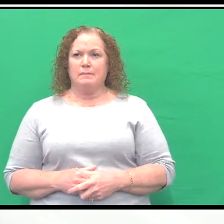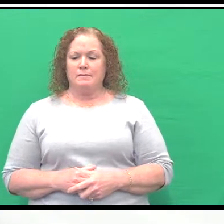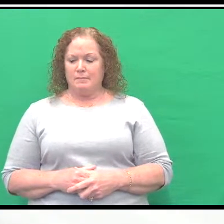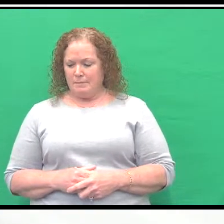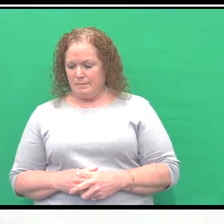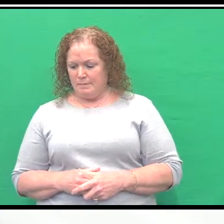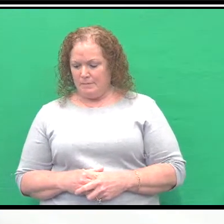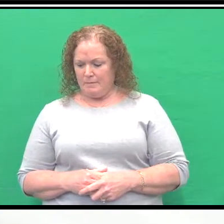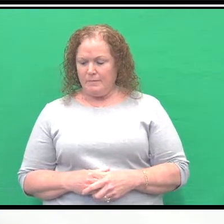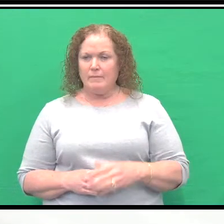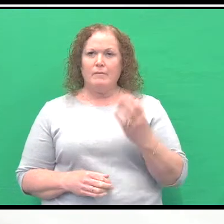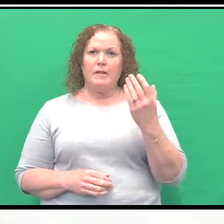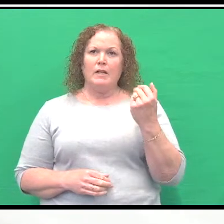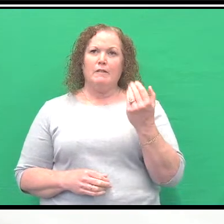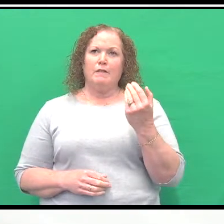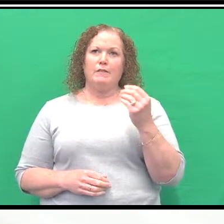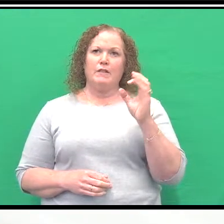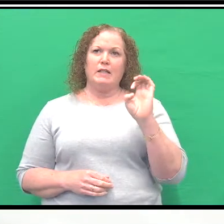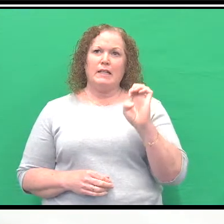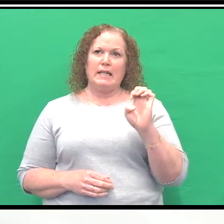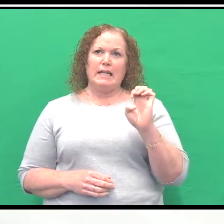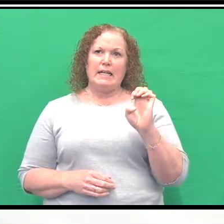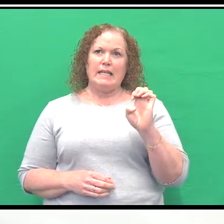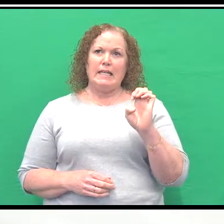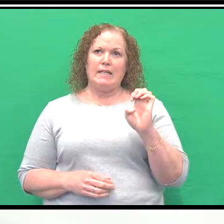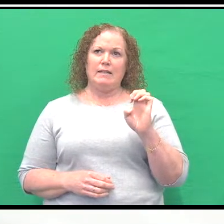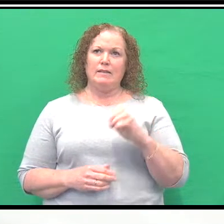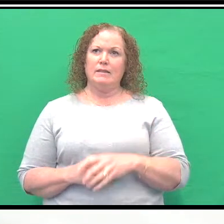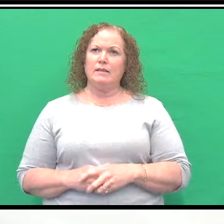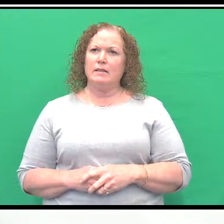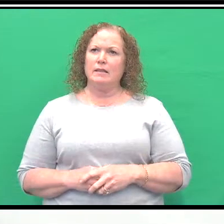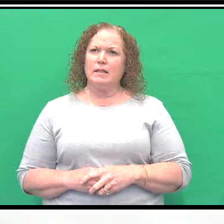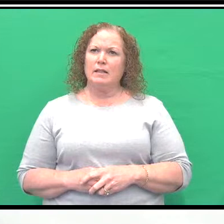Item 15E, approval to award bid number